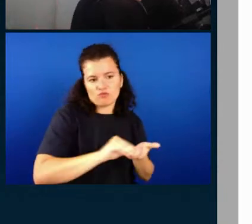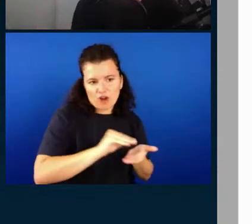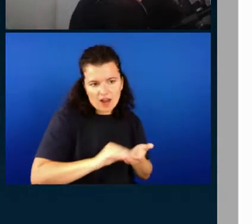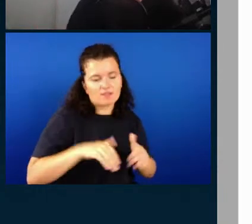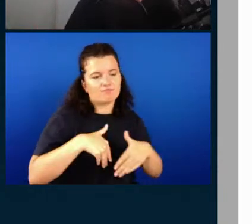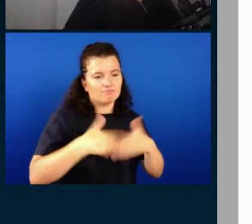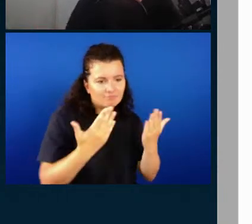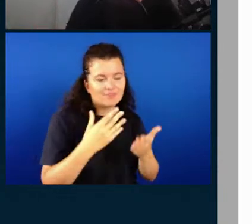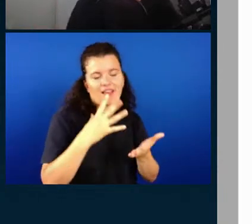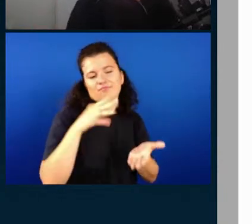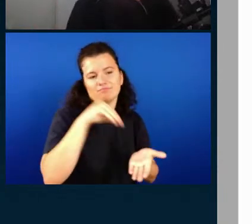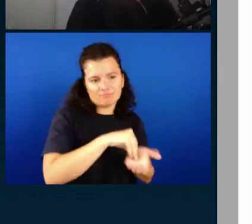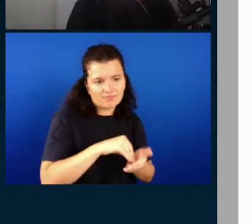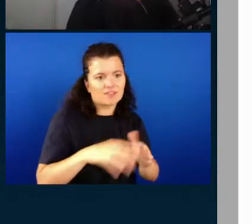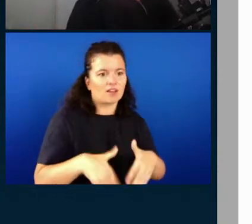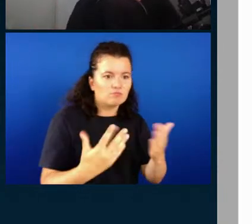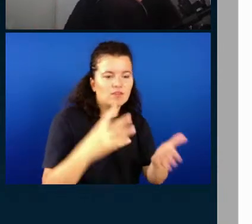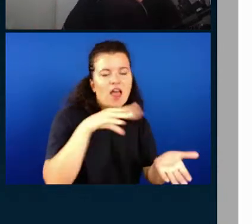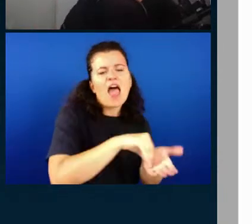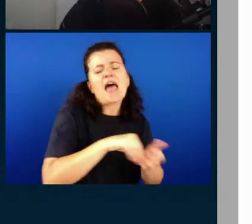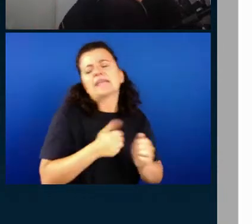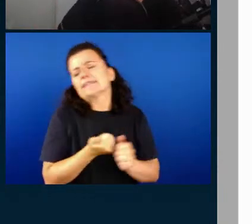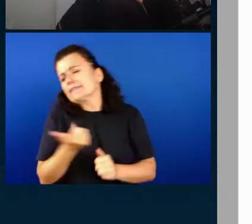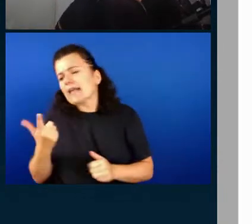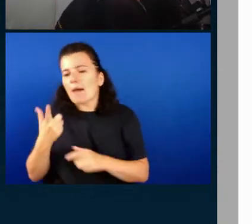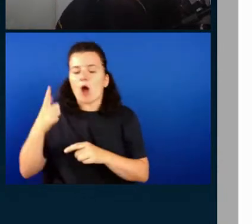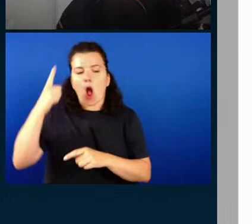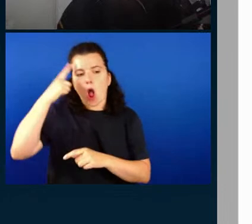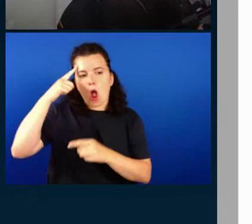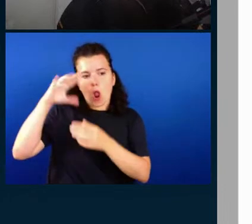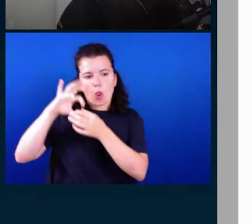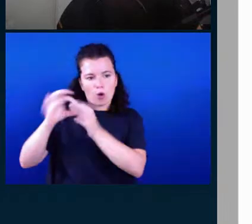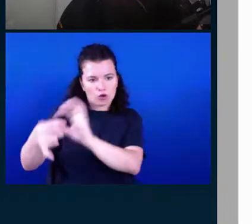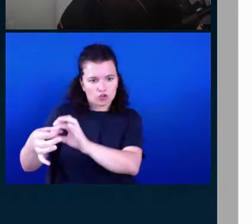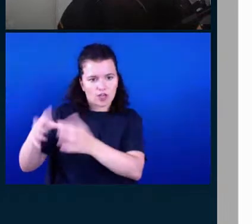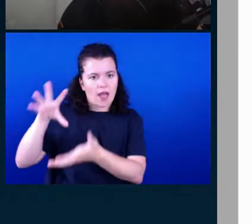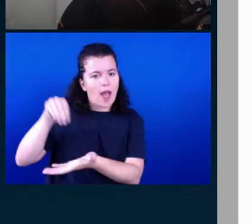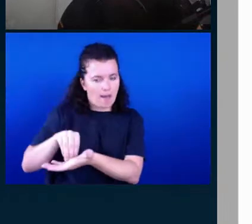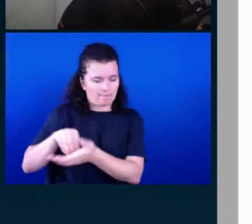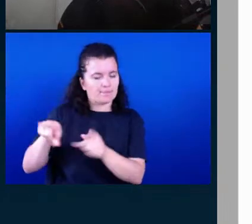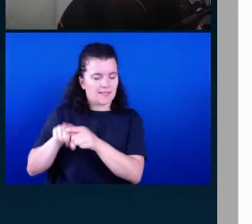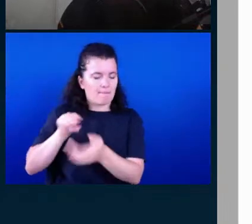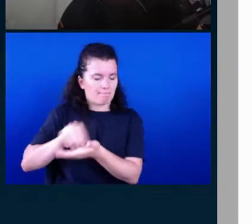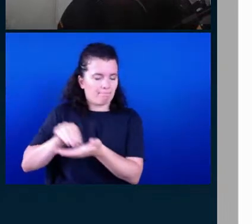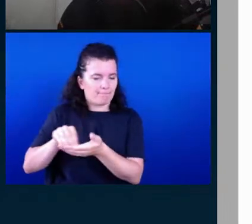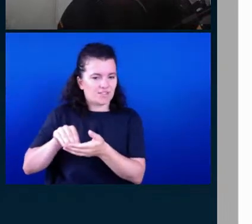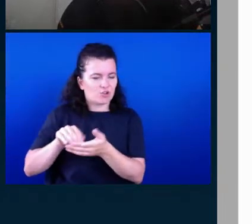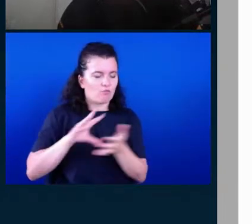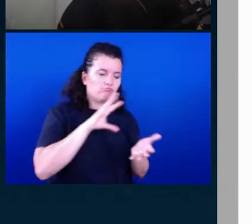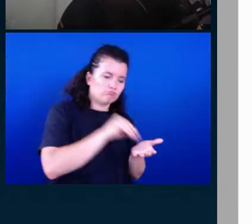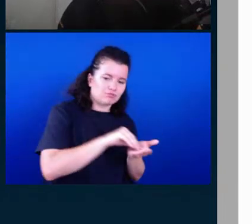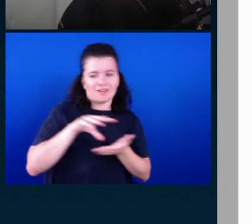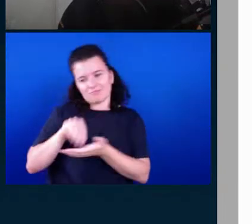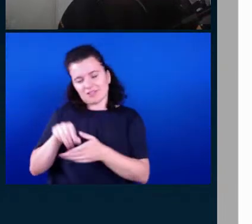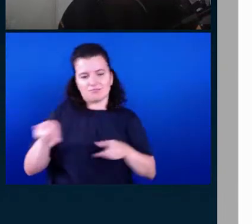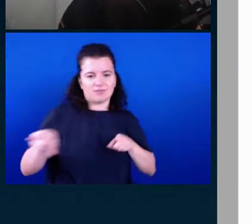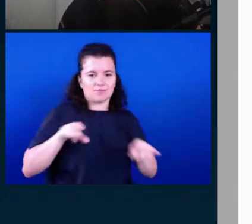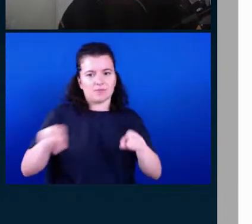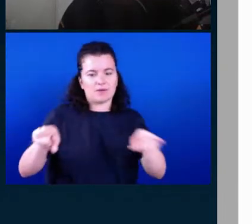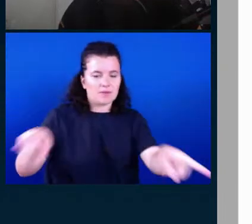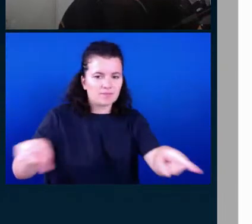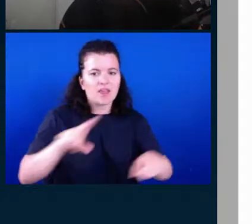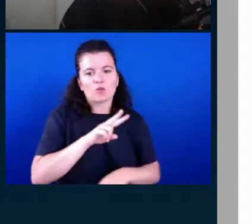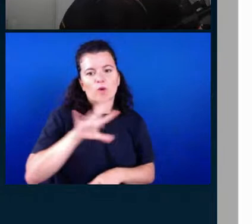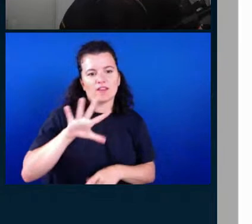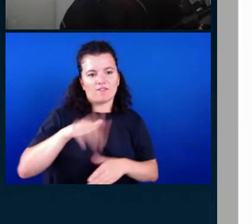I wrote some logic apps as well, but most of them were function apps. And I think I have touched every